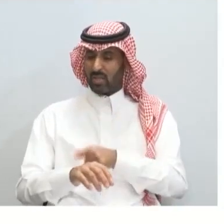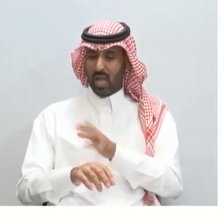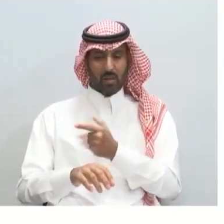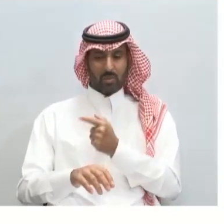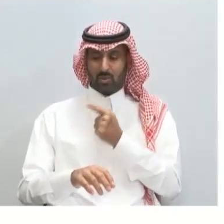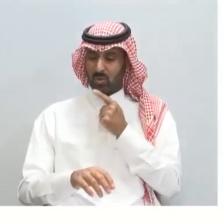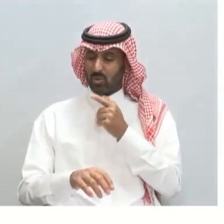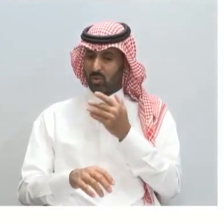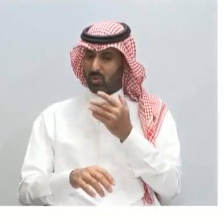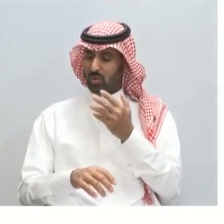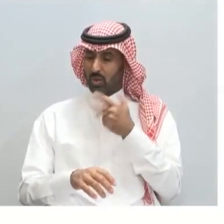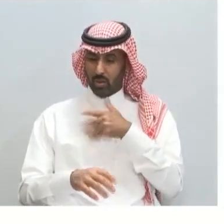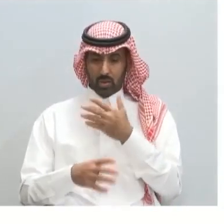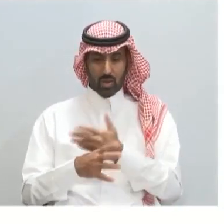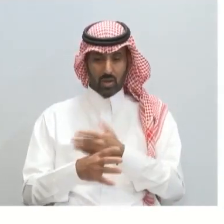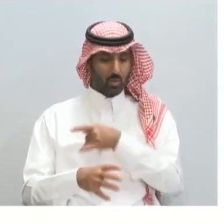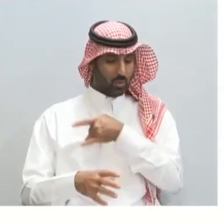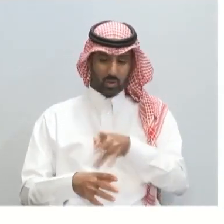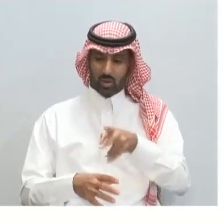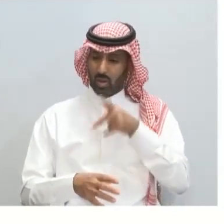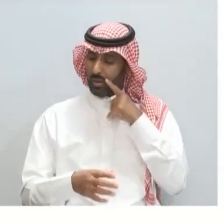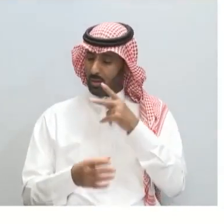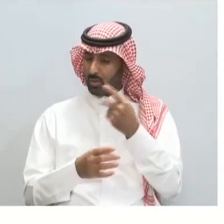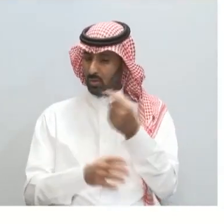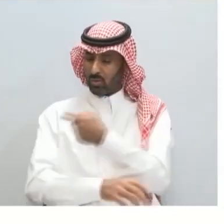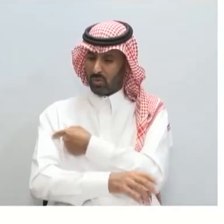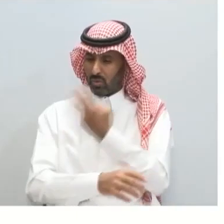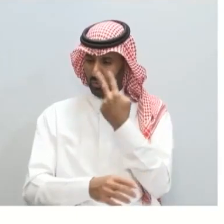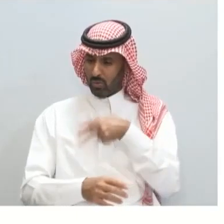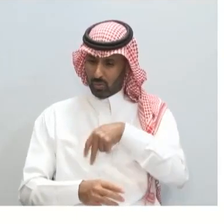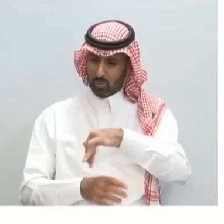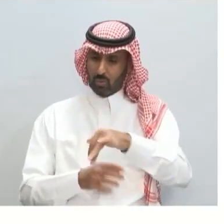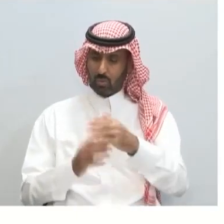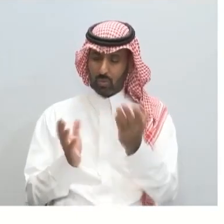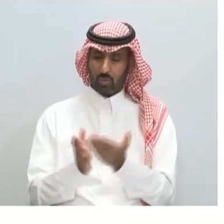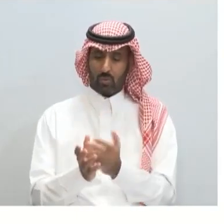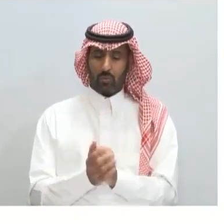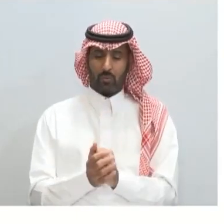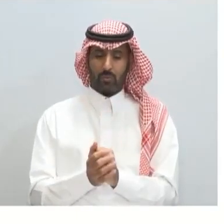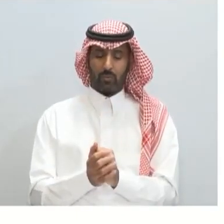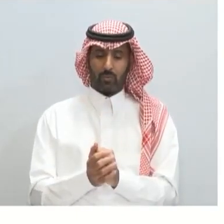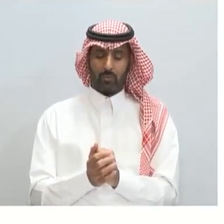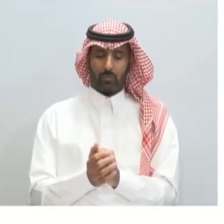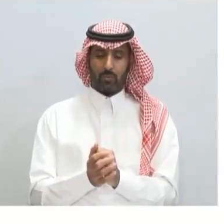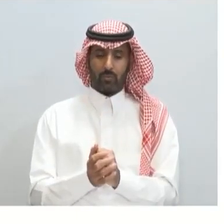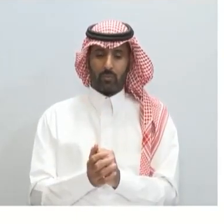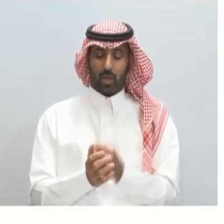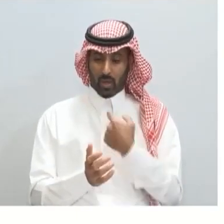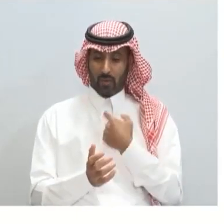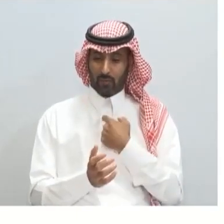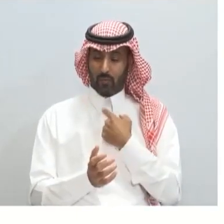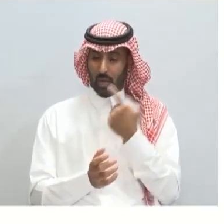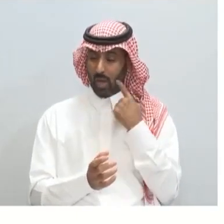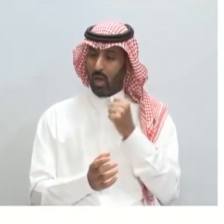in the hospital we didn't have time passed so the answer would be if